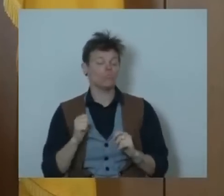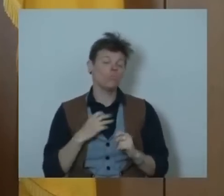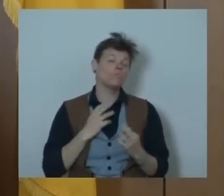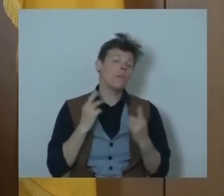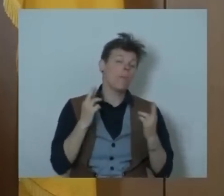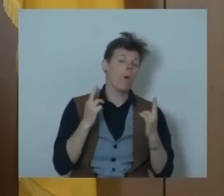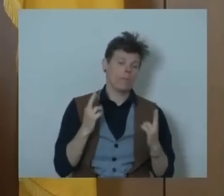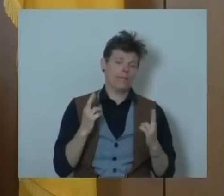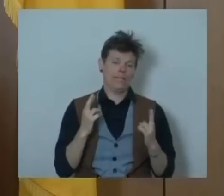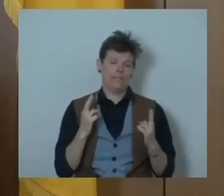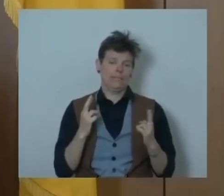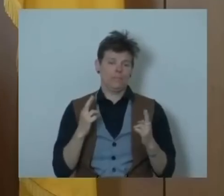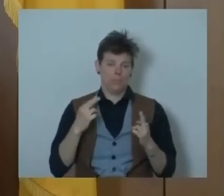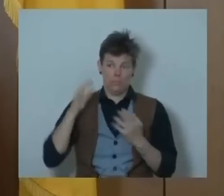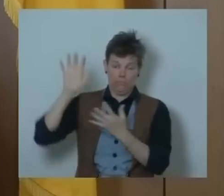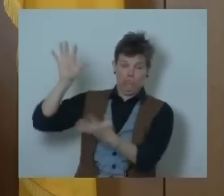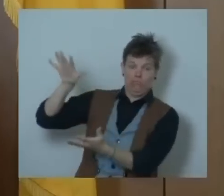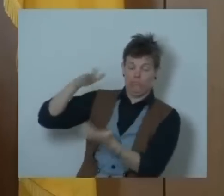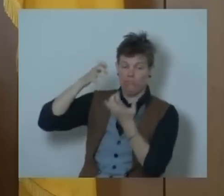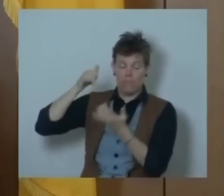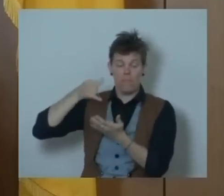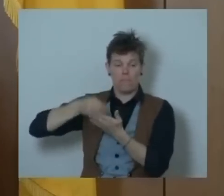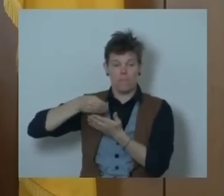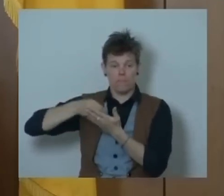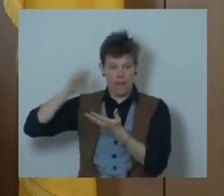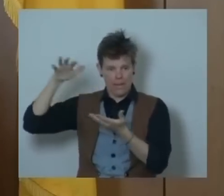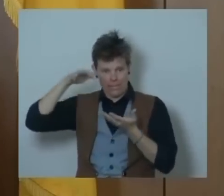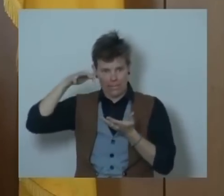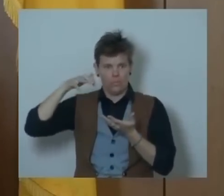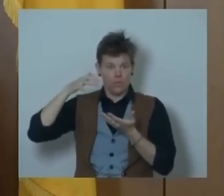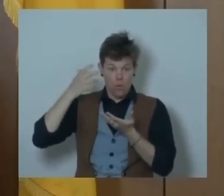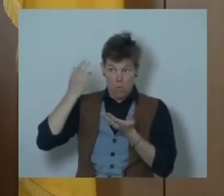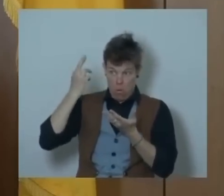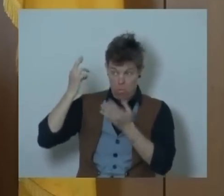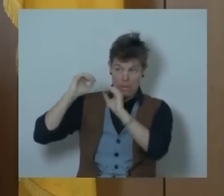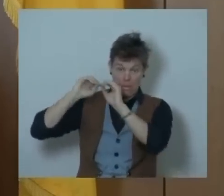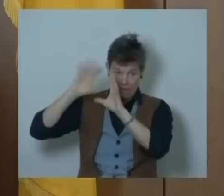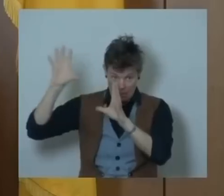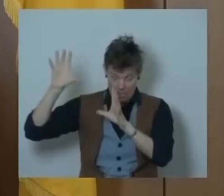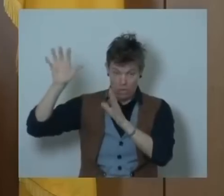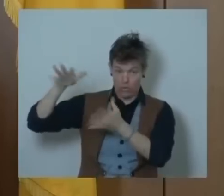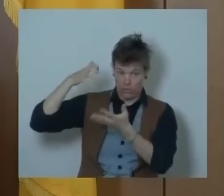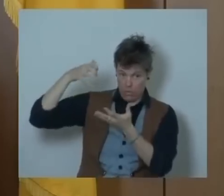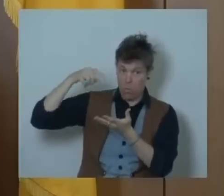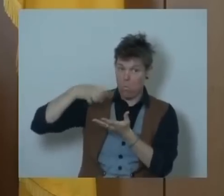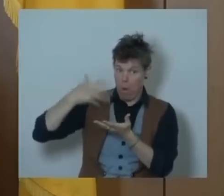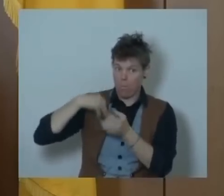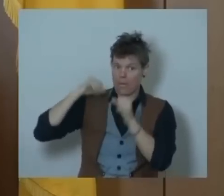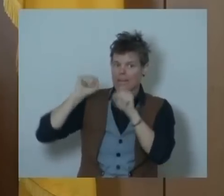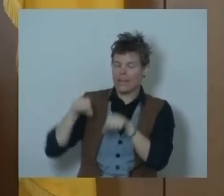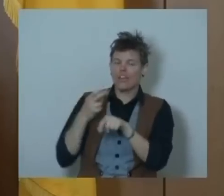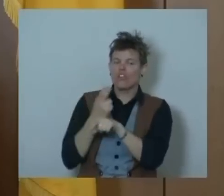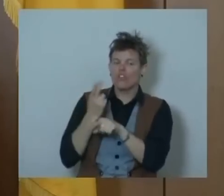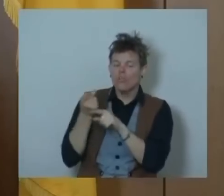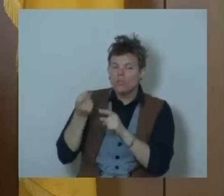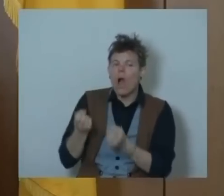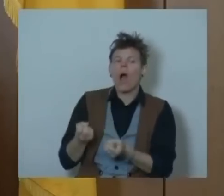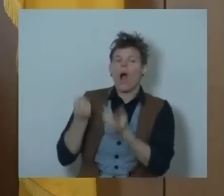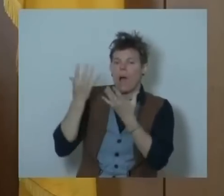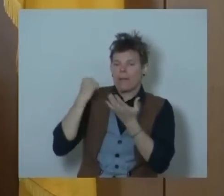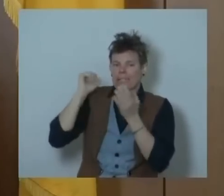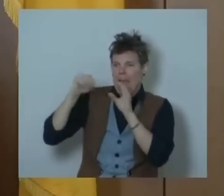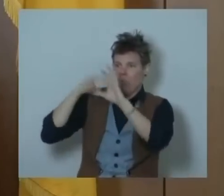the amount of money that, as we get clarity from the federal government about what exactly municipalities and local governments